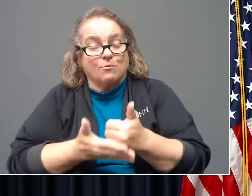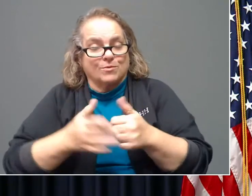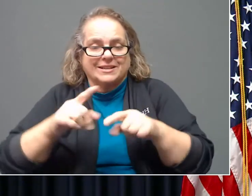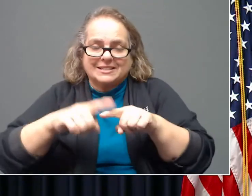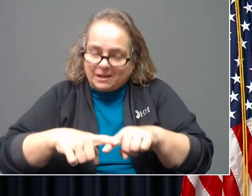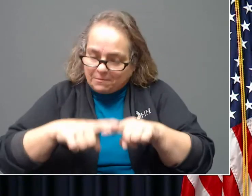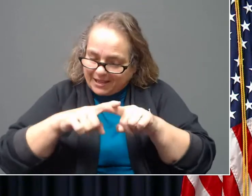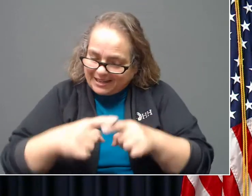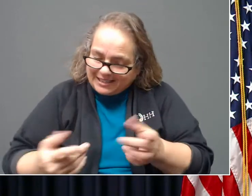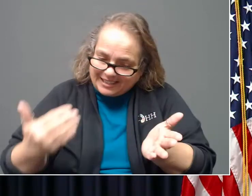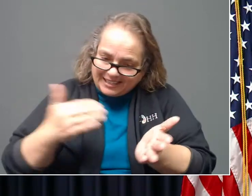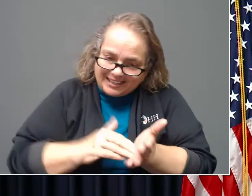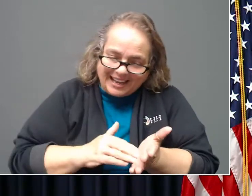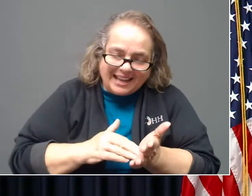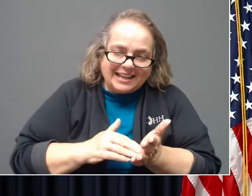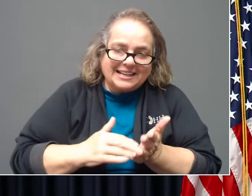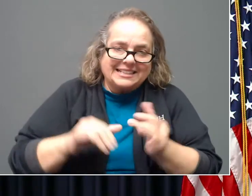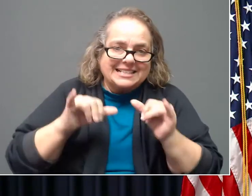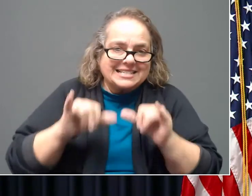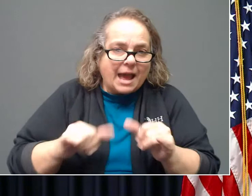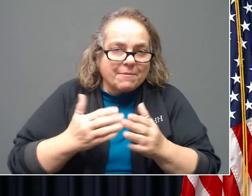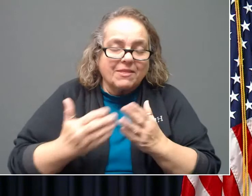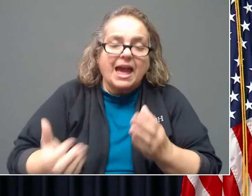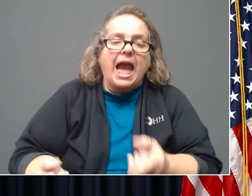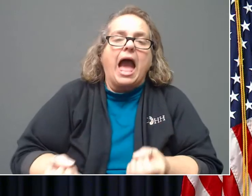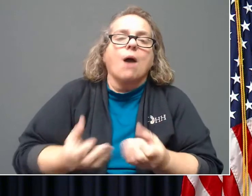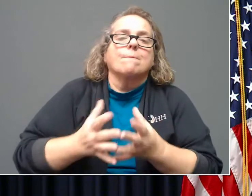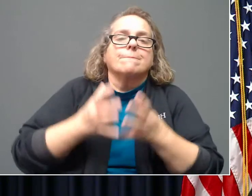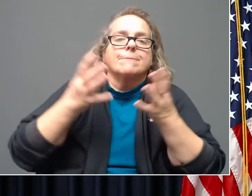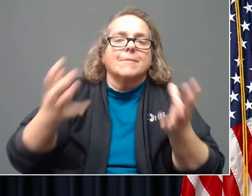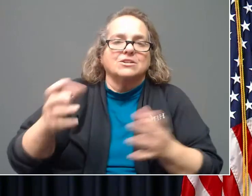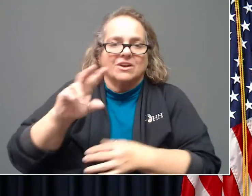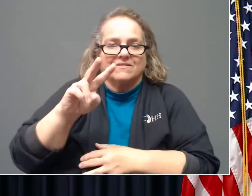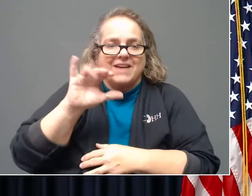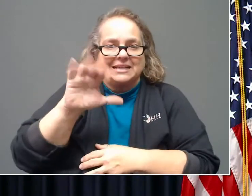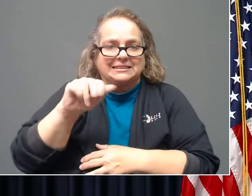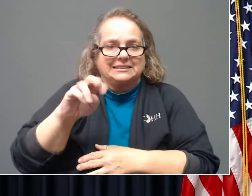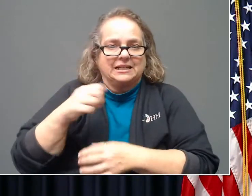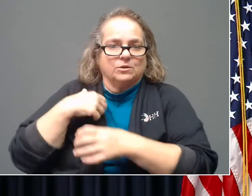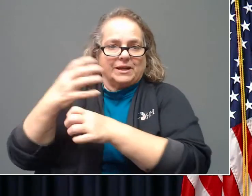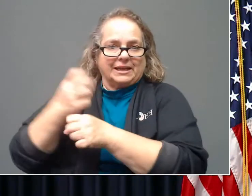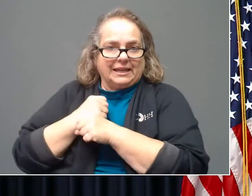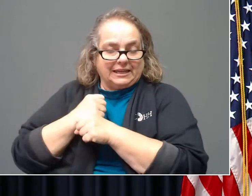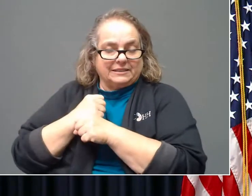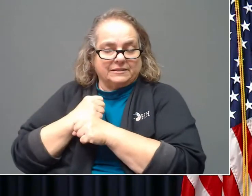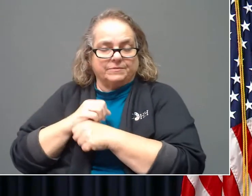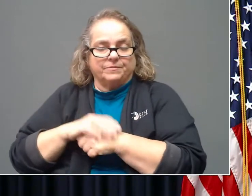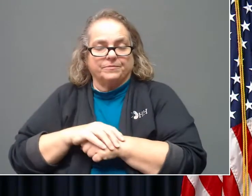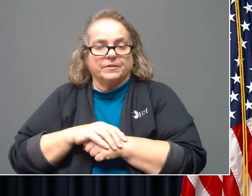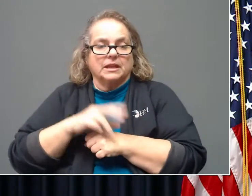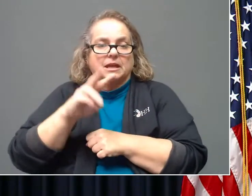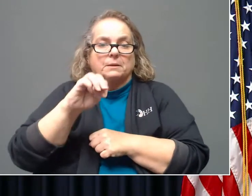much vaccine we have. Melissa Patrick from Kentucky Health News.